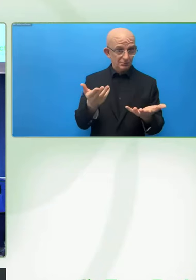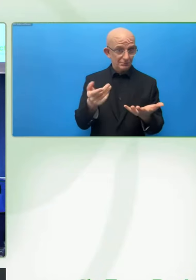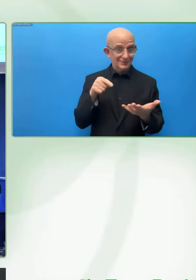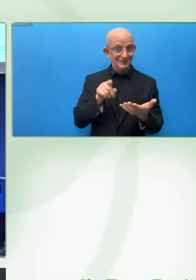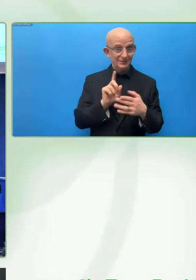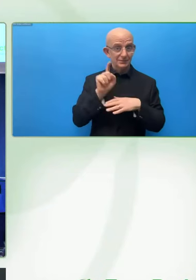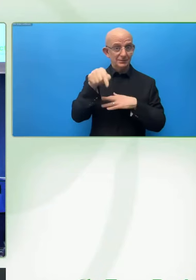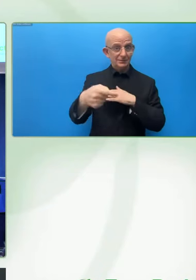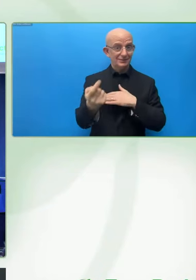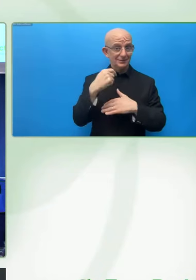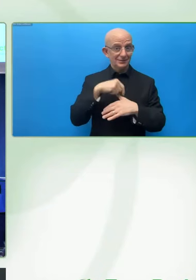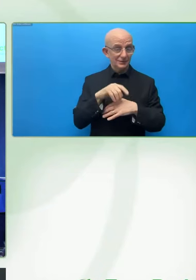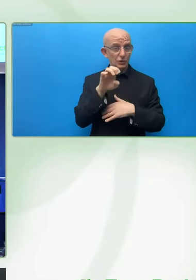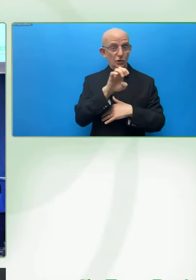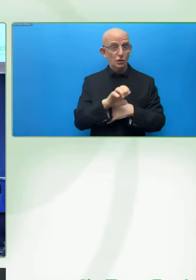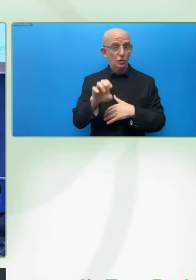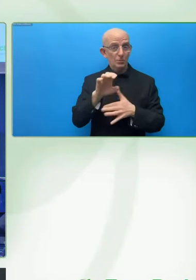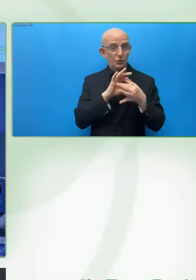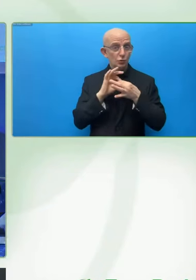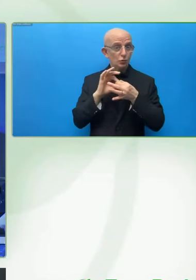future. Thank you.